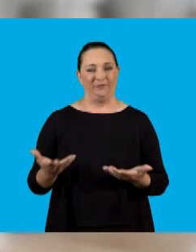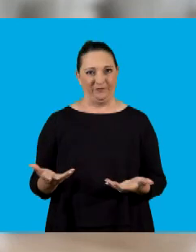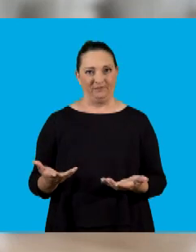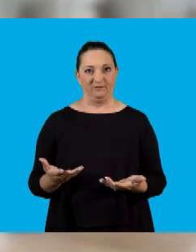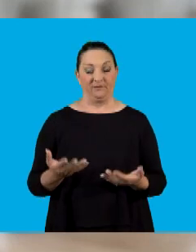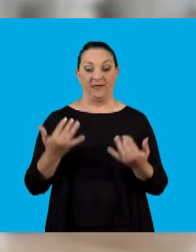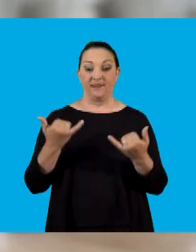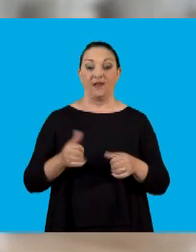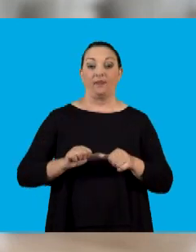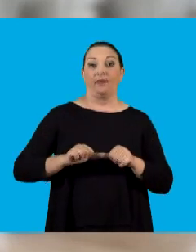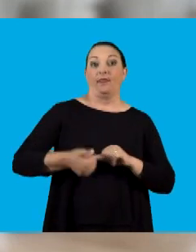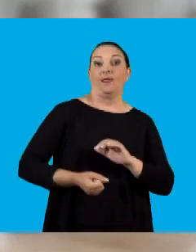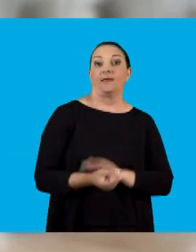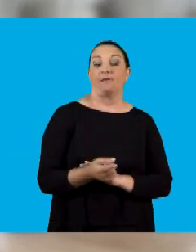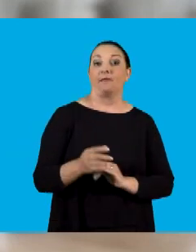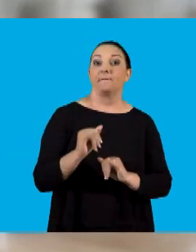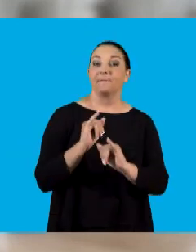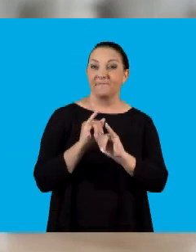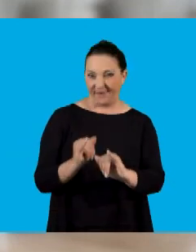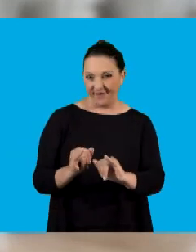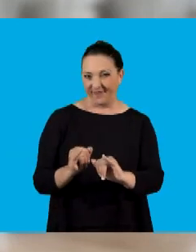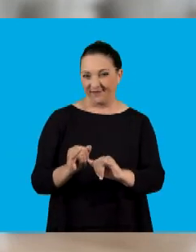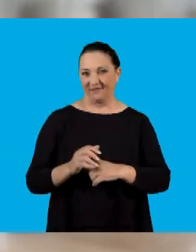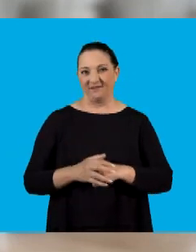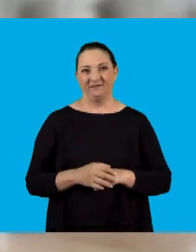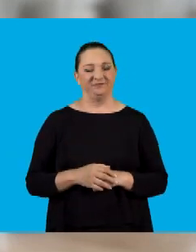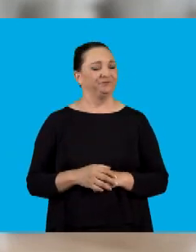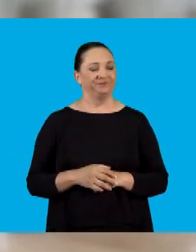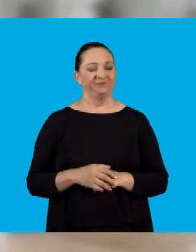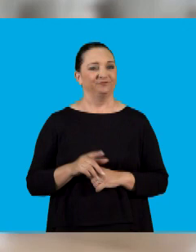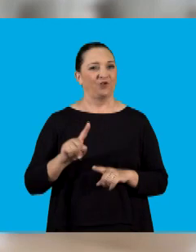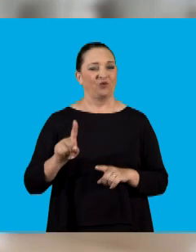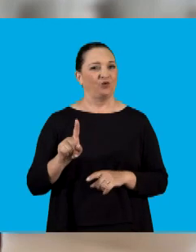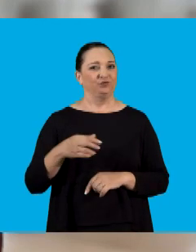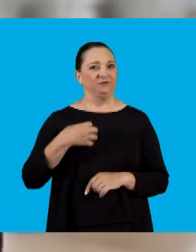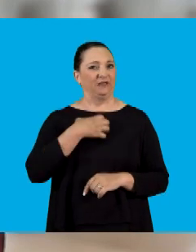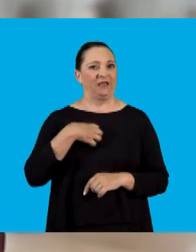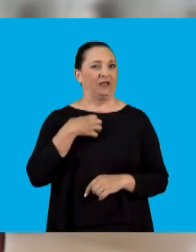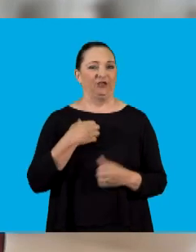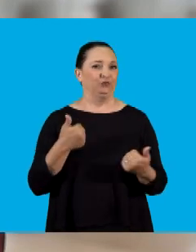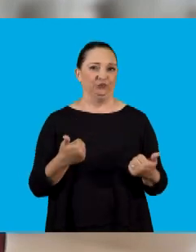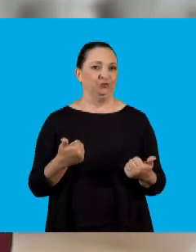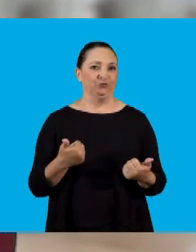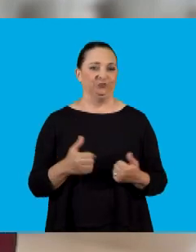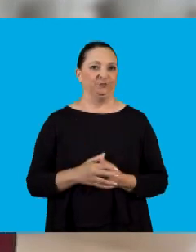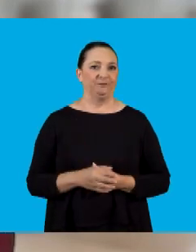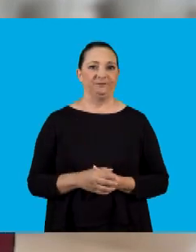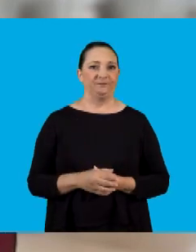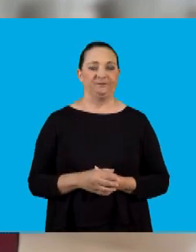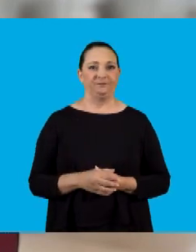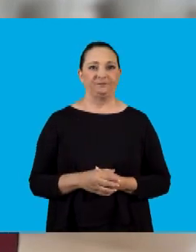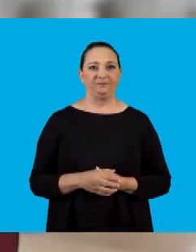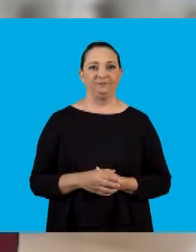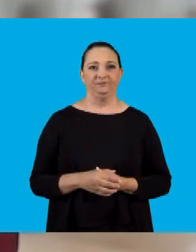Now, if it gives me a bad outcome, it simply means that it is not an ethically correct decision to make.